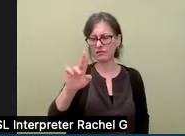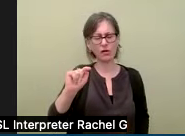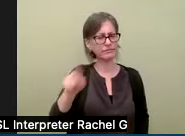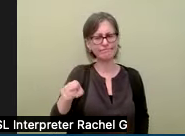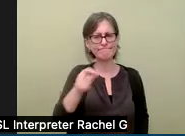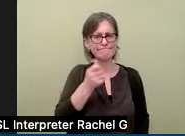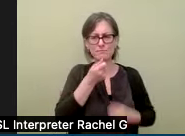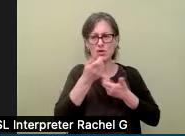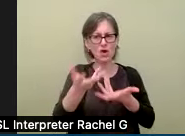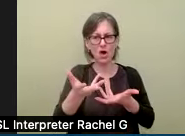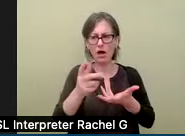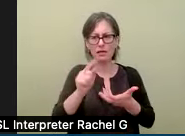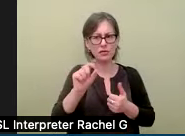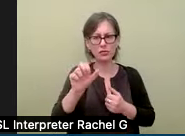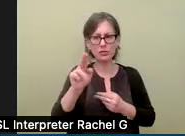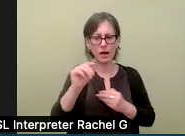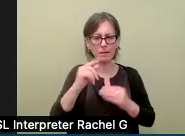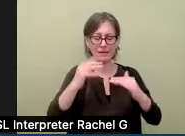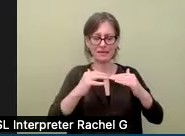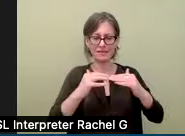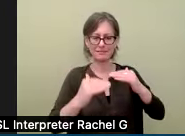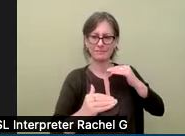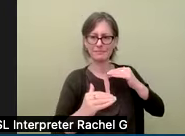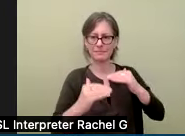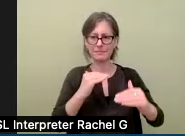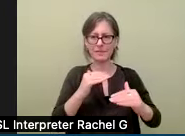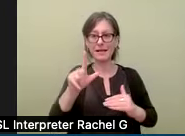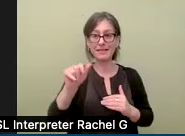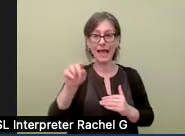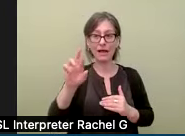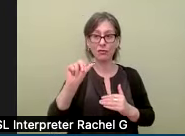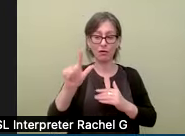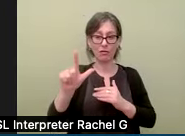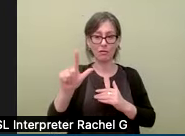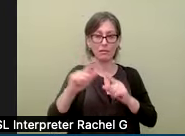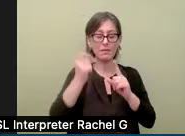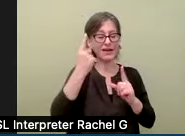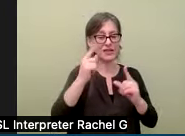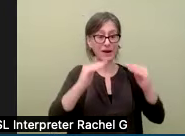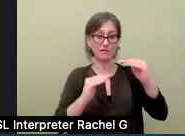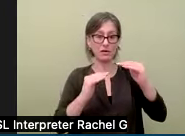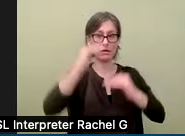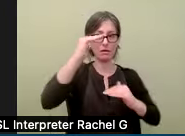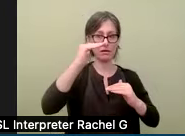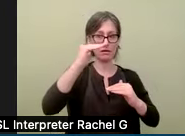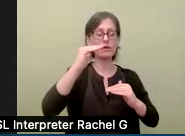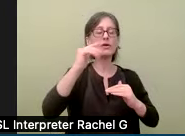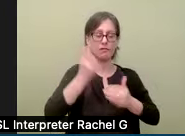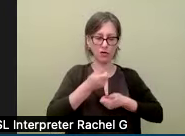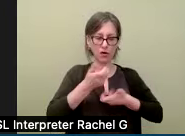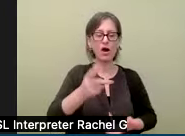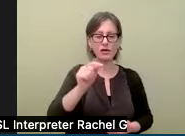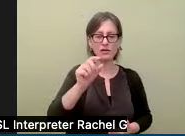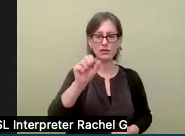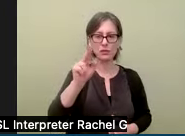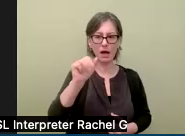it's a fault that's sliding laterally when we need to displace an ocean floor upwards to cause tsunamis. Now, there is a